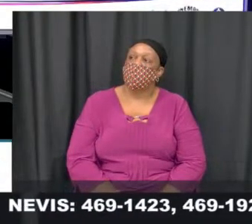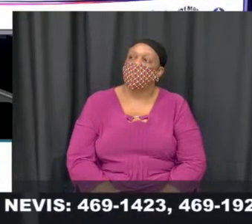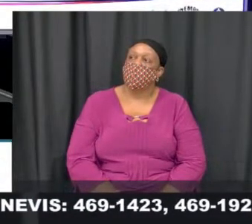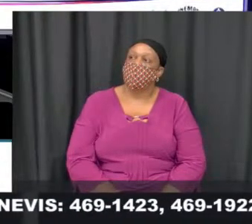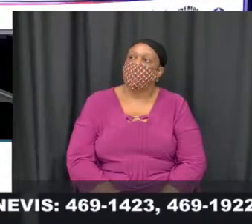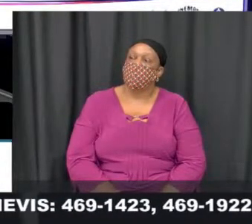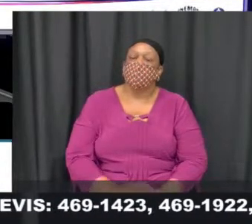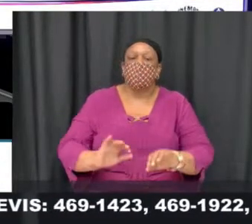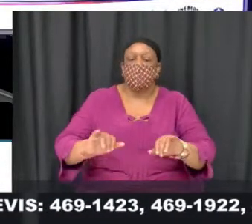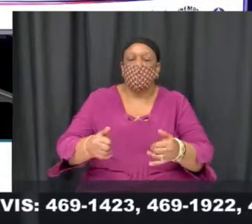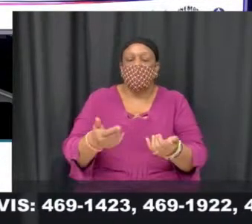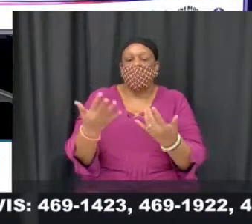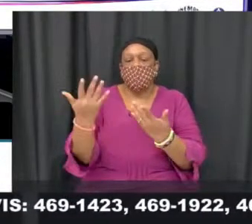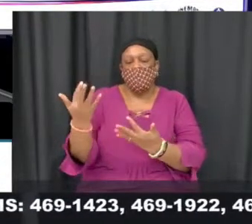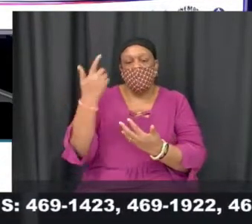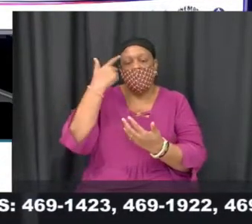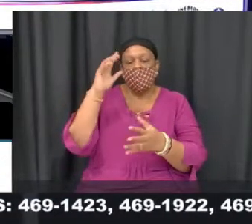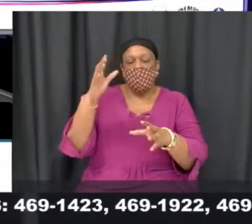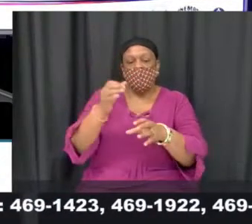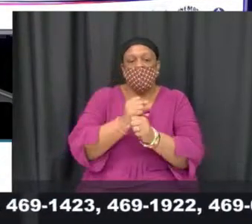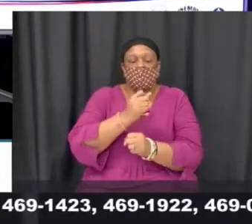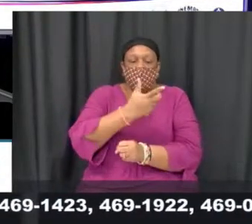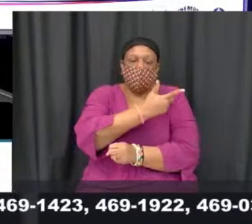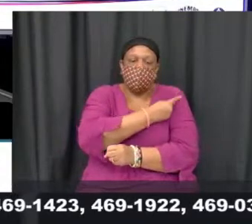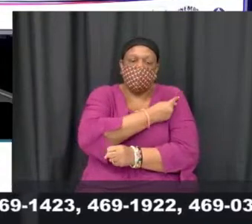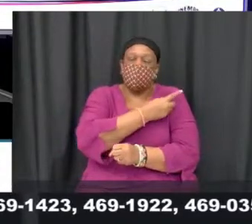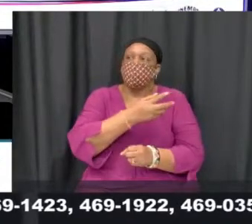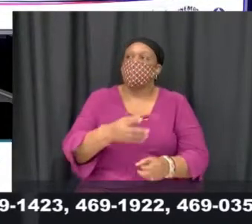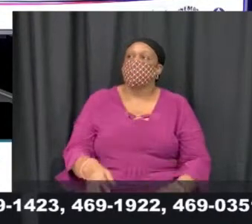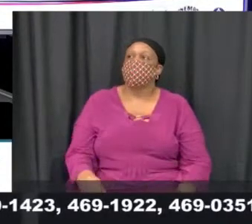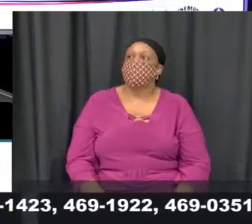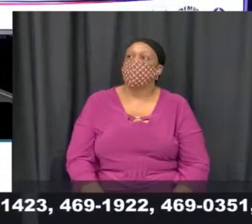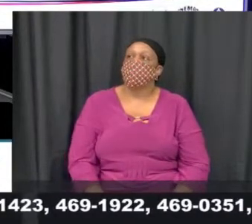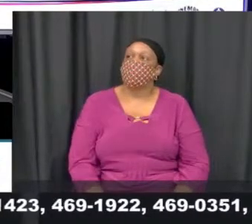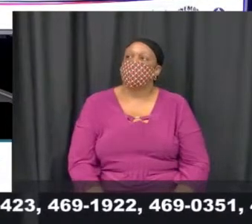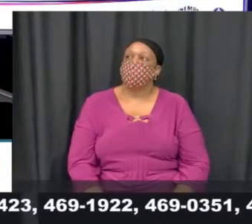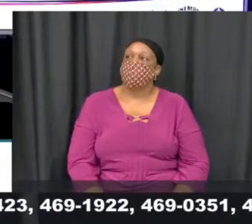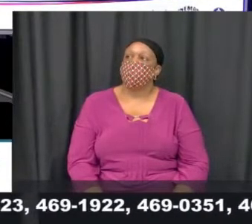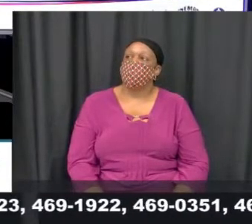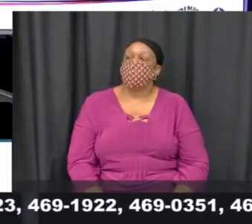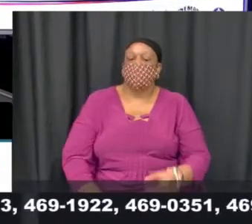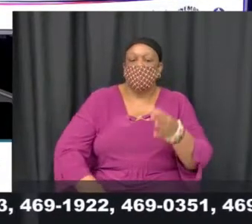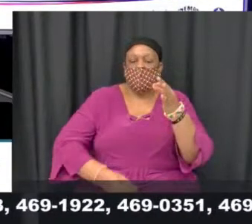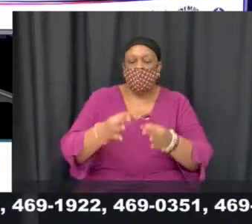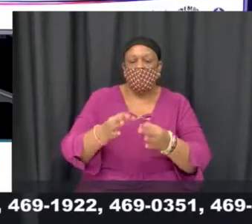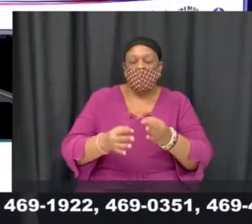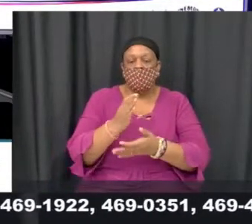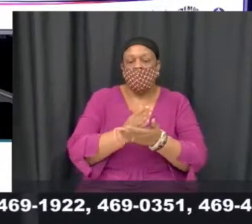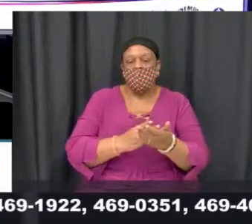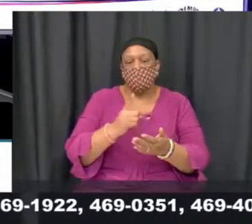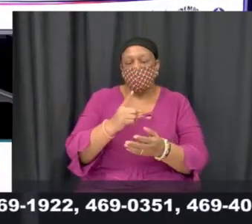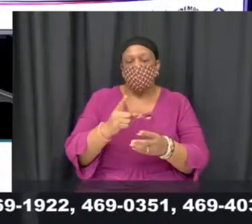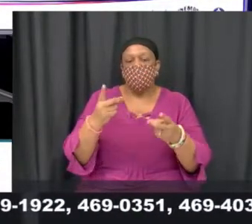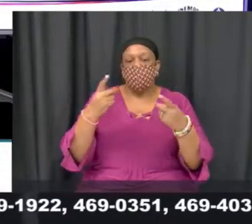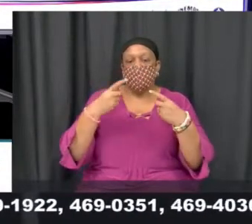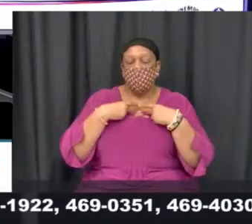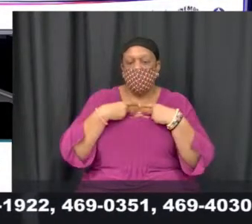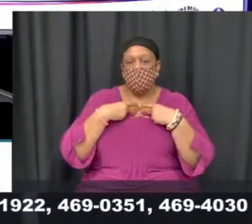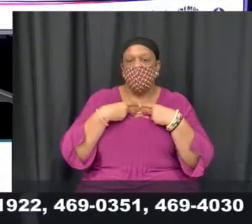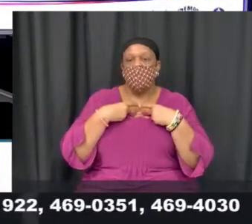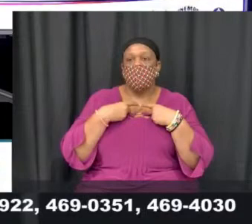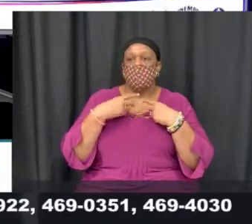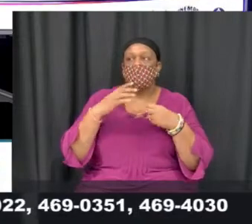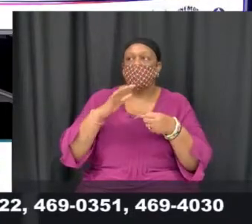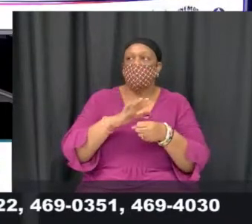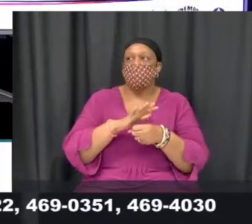And secondly, someone is also asking that if someone would have had the virus, that there is some natural